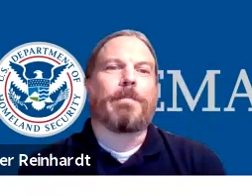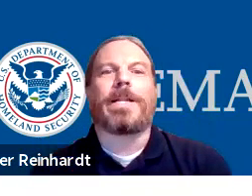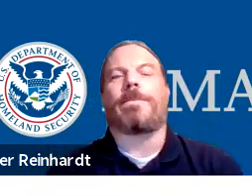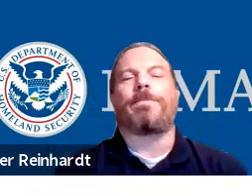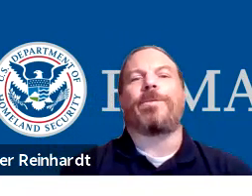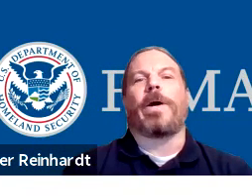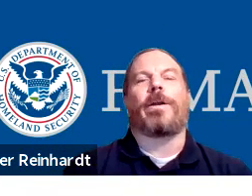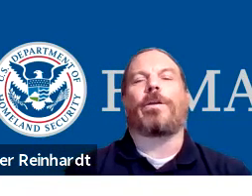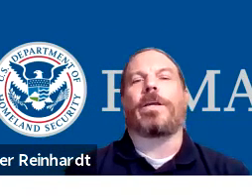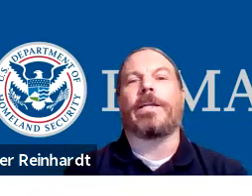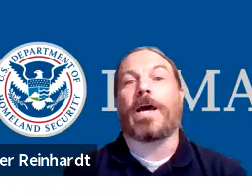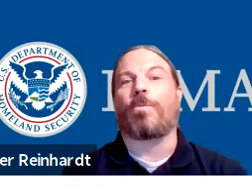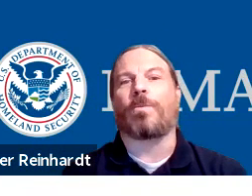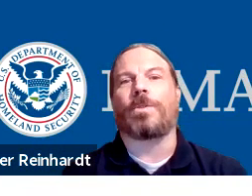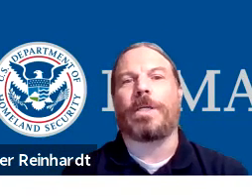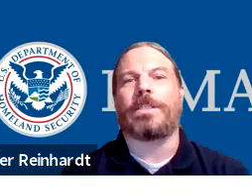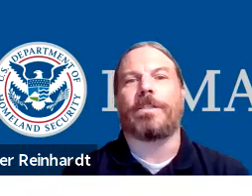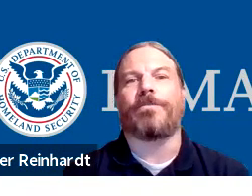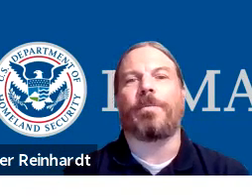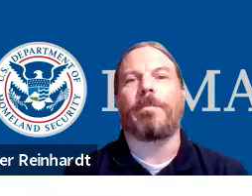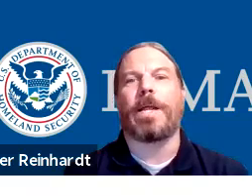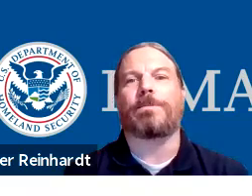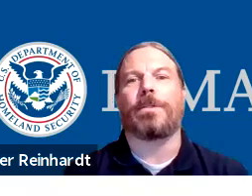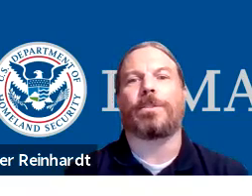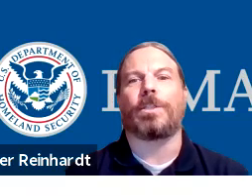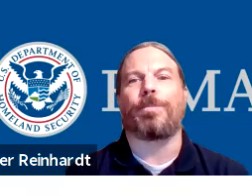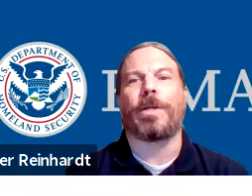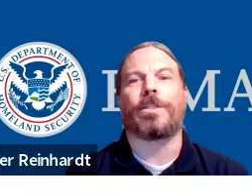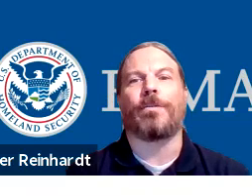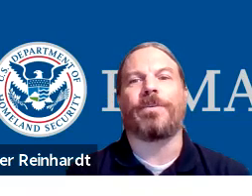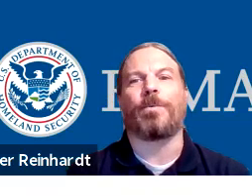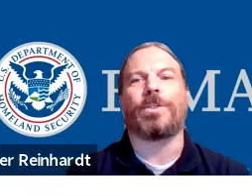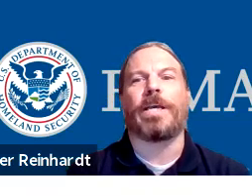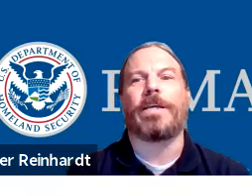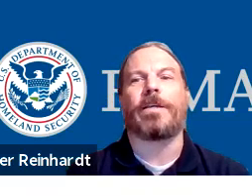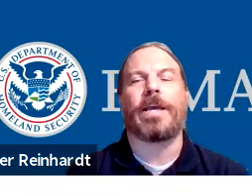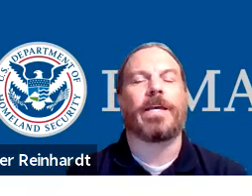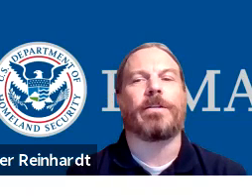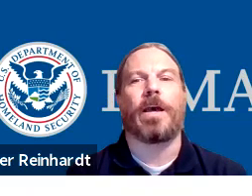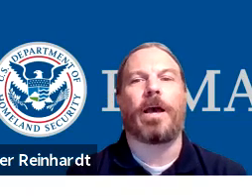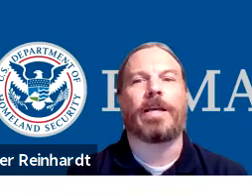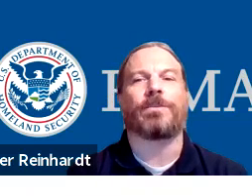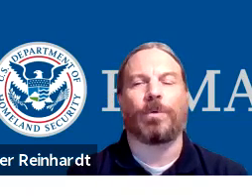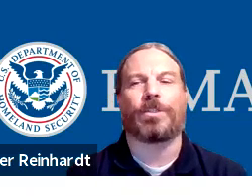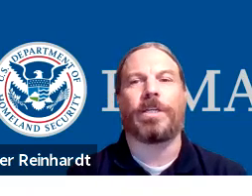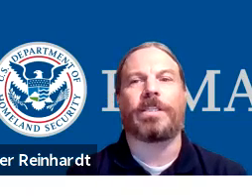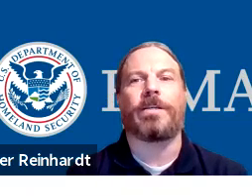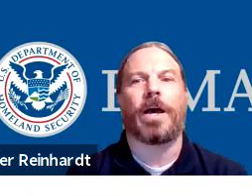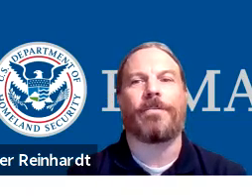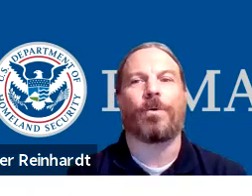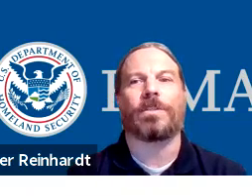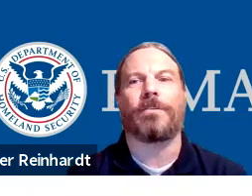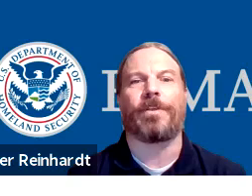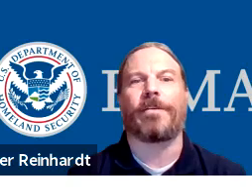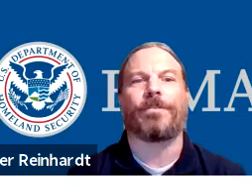Good evening. My name is Peter Reinhardt, and I work with Tracy in the floodplain management insurance branch here in FEMA Region 8. And as with